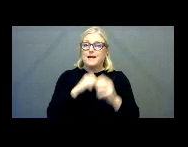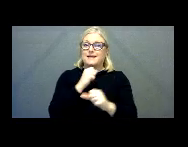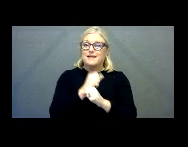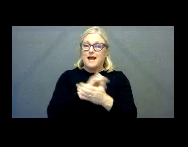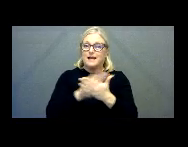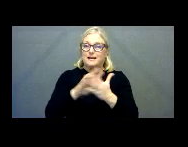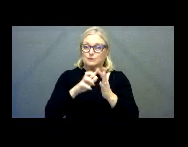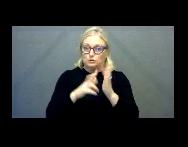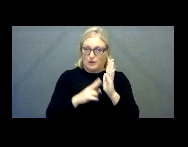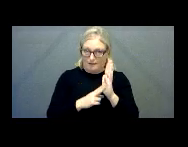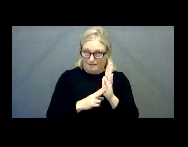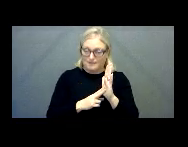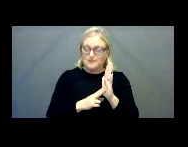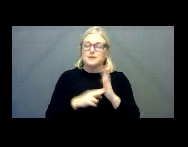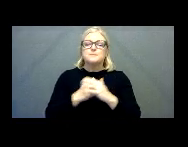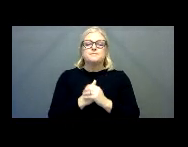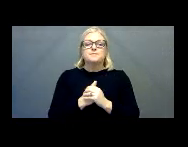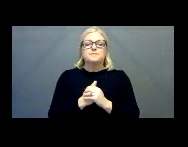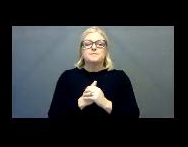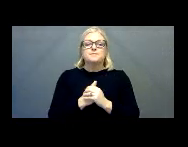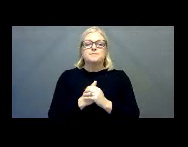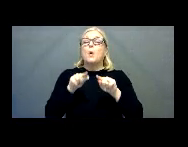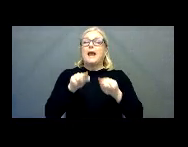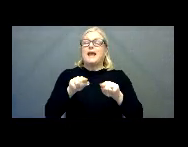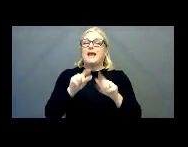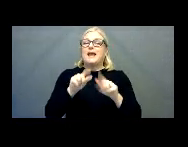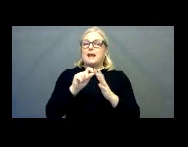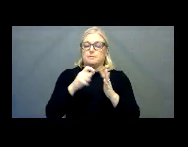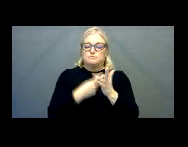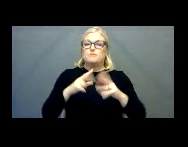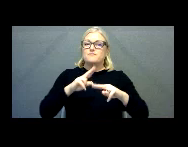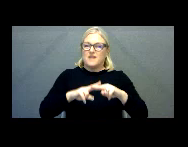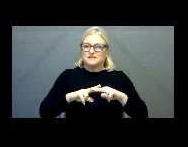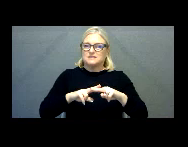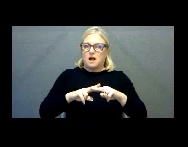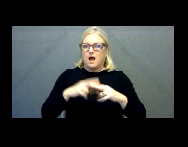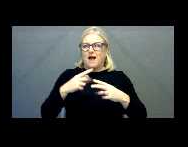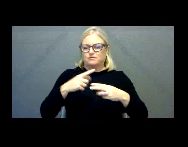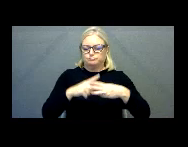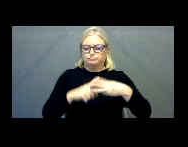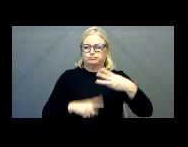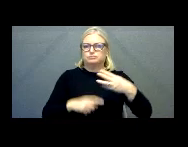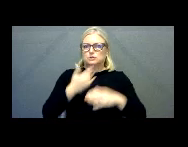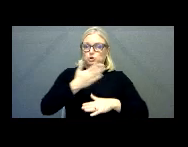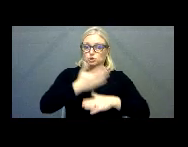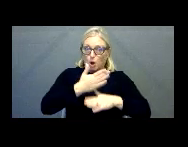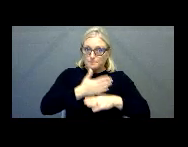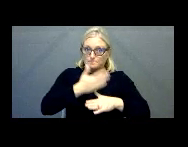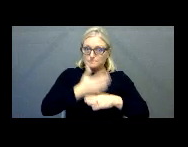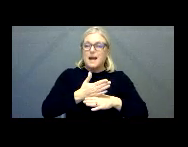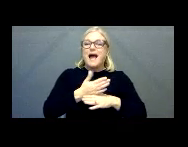Cancer Centre, and he's also an adjunct professor at the Centre for Health Economics and the Monash Business School. He's a chief